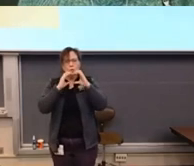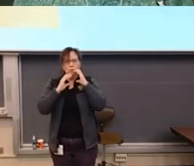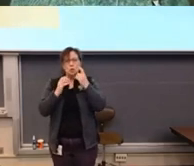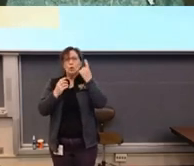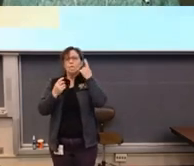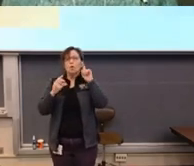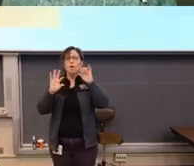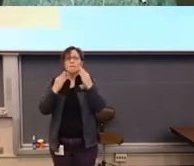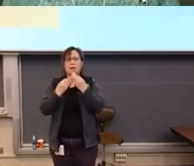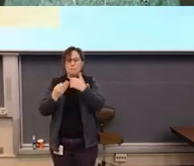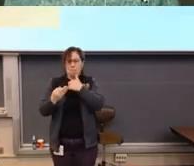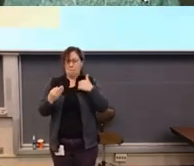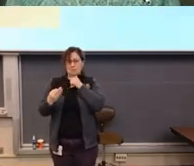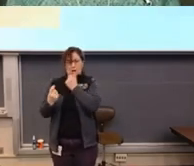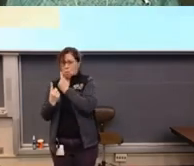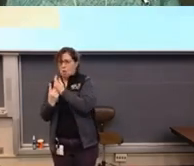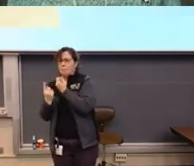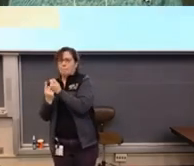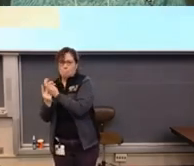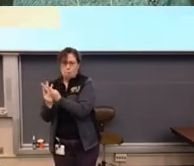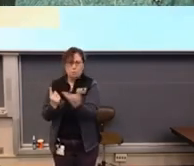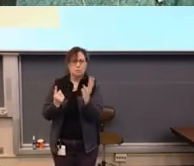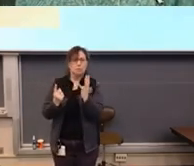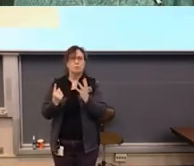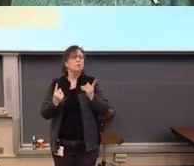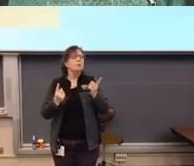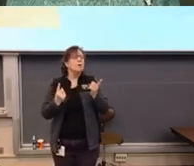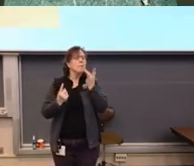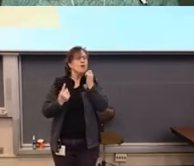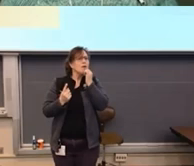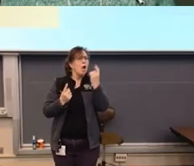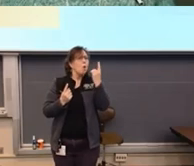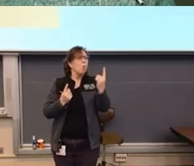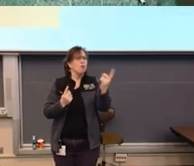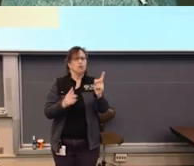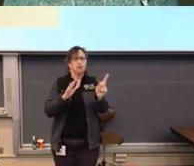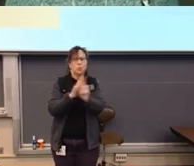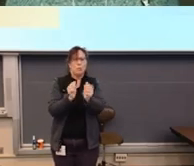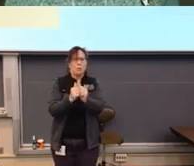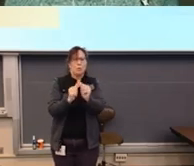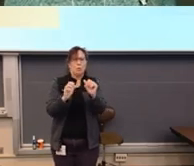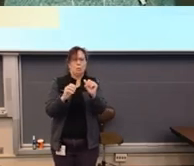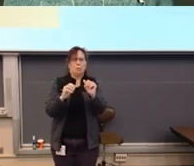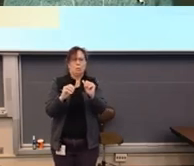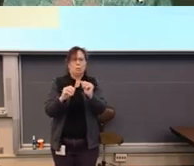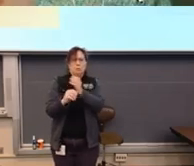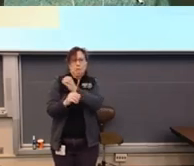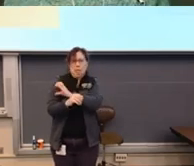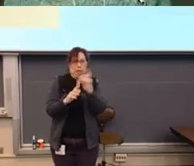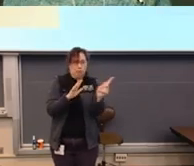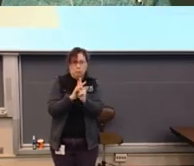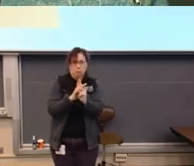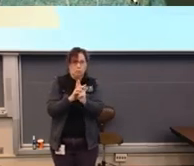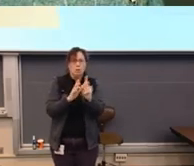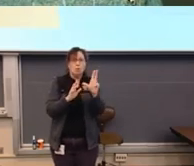family members. So they wouldn't like the model of just one person coming to the clinic. They would like to bring the whole family in so that